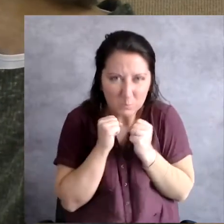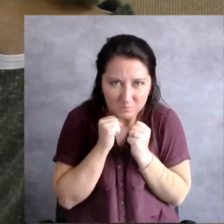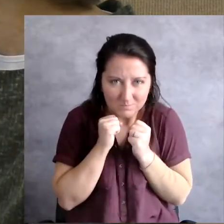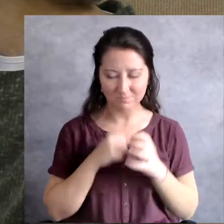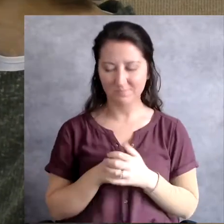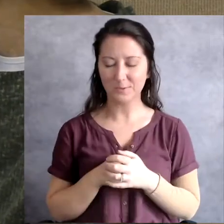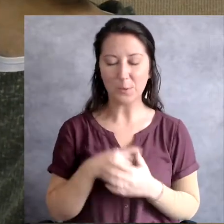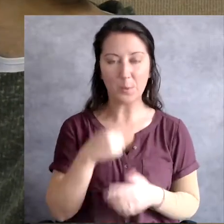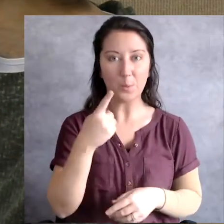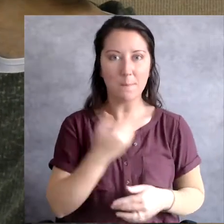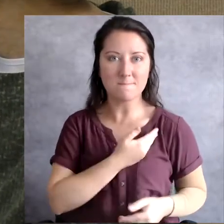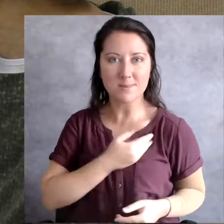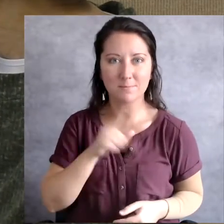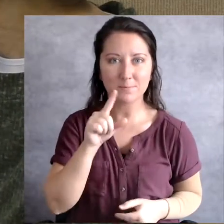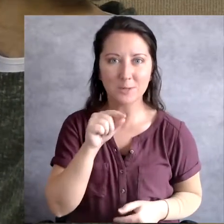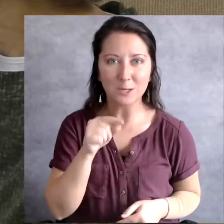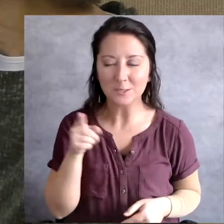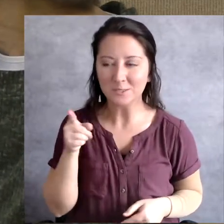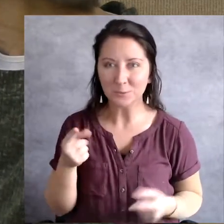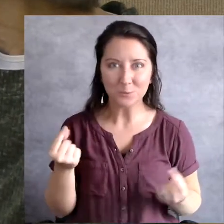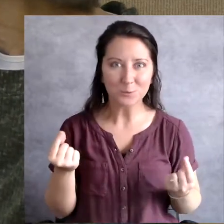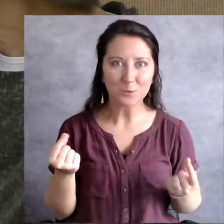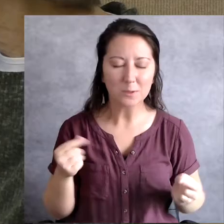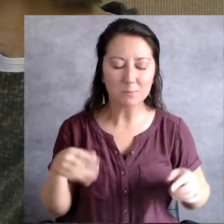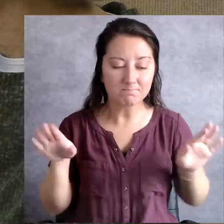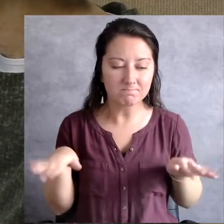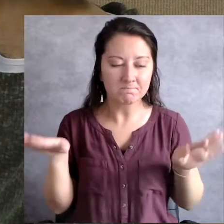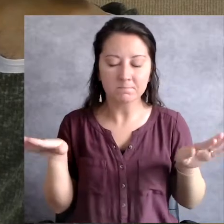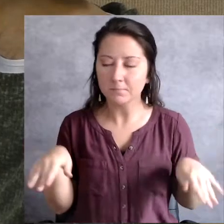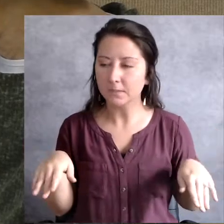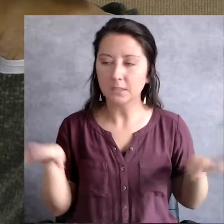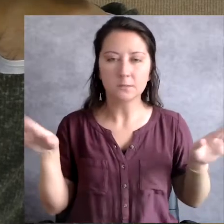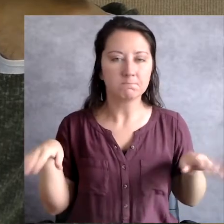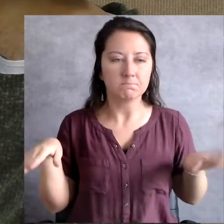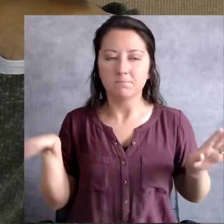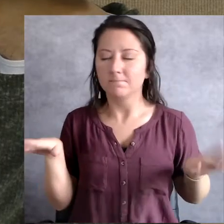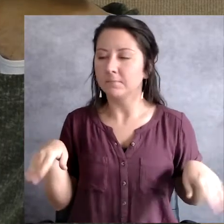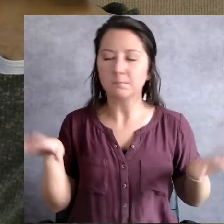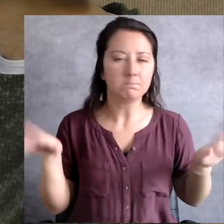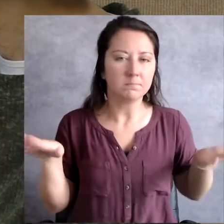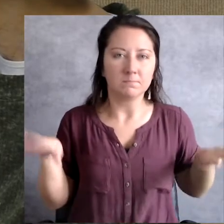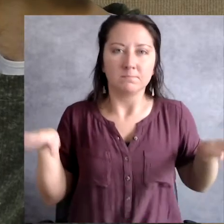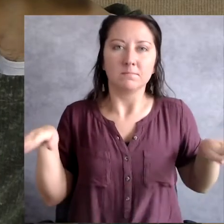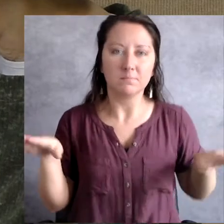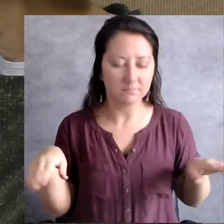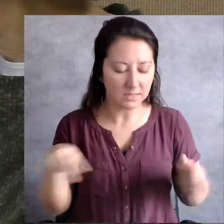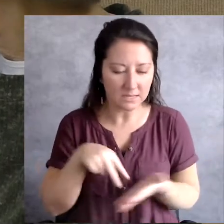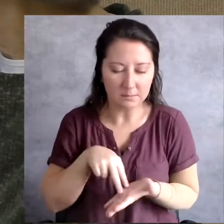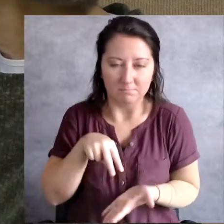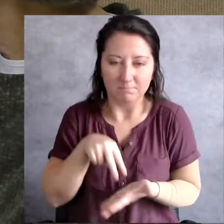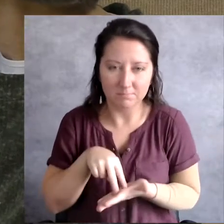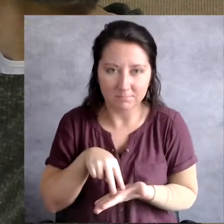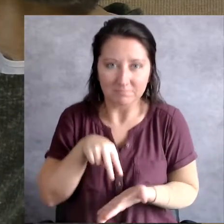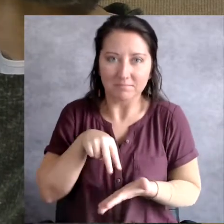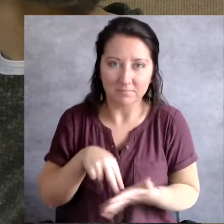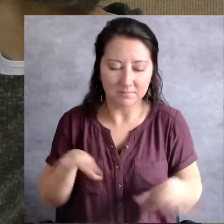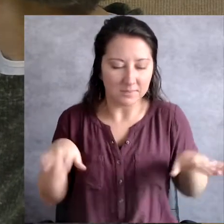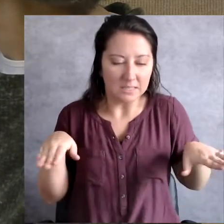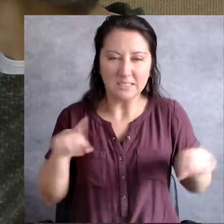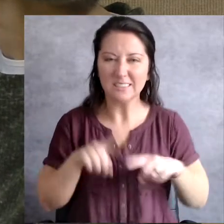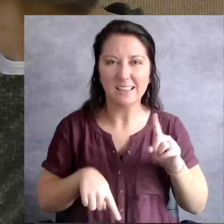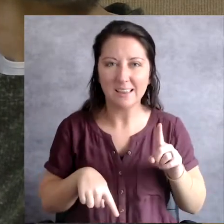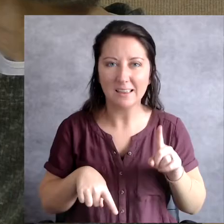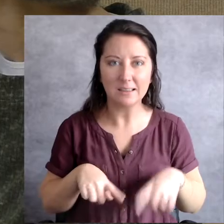One of the babies flaps his wings. He flaps and he flaps, but he doesn't take off. So